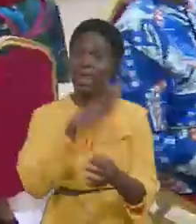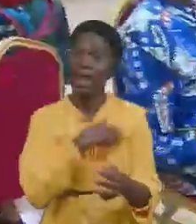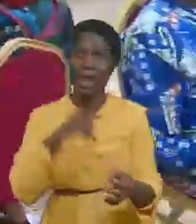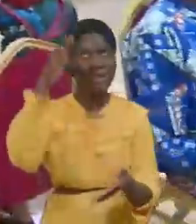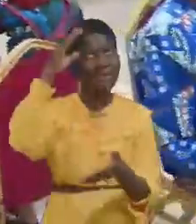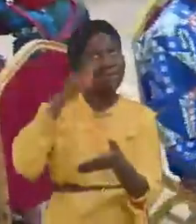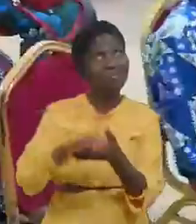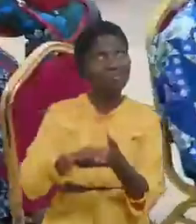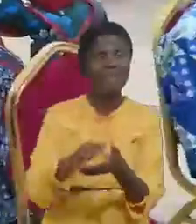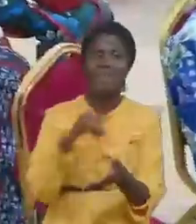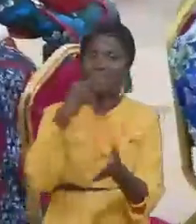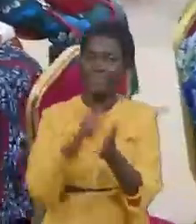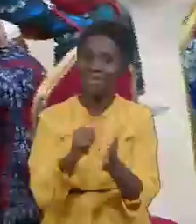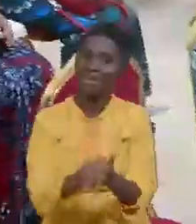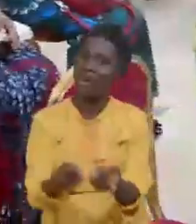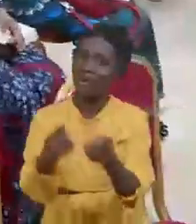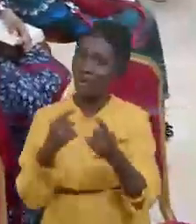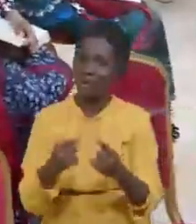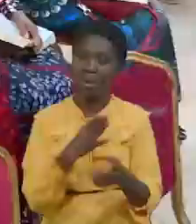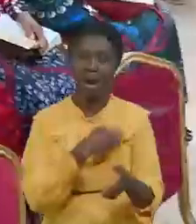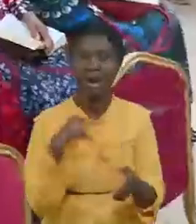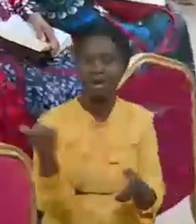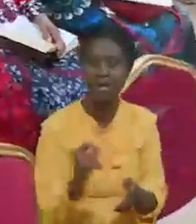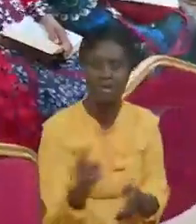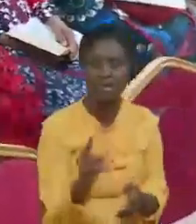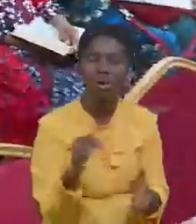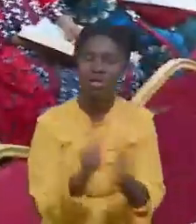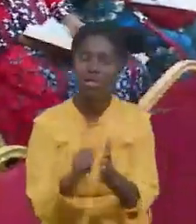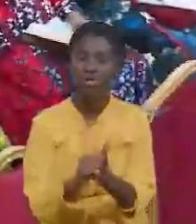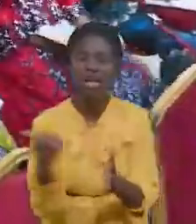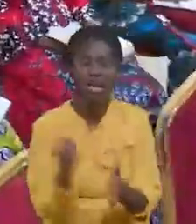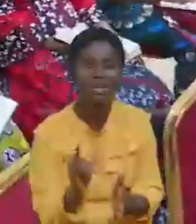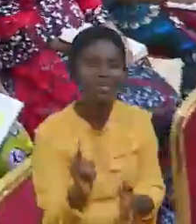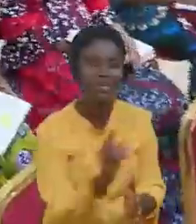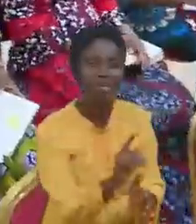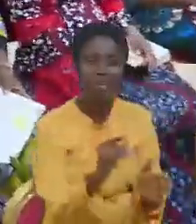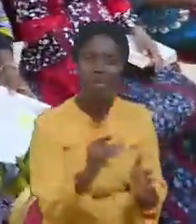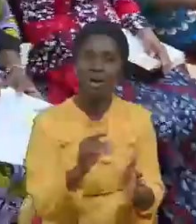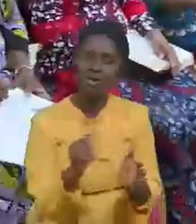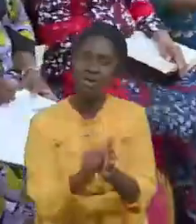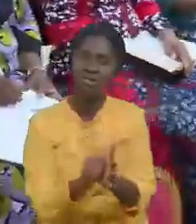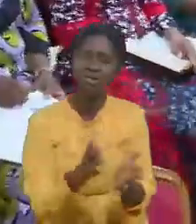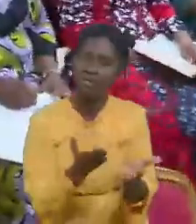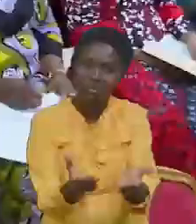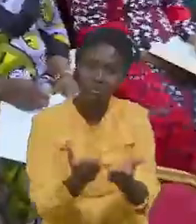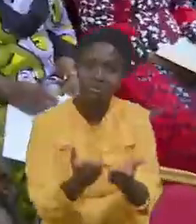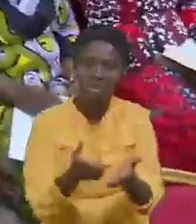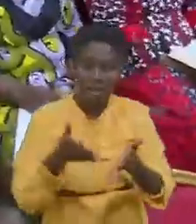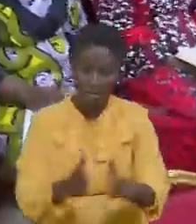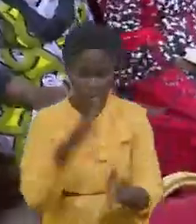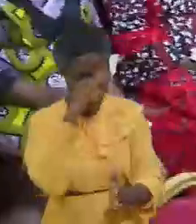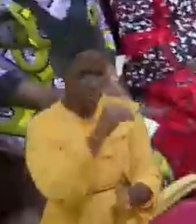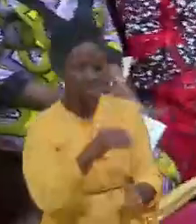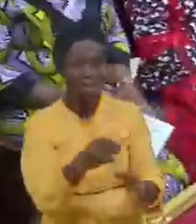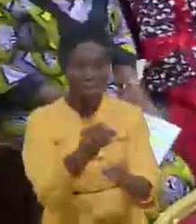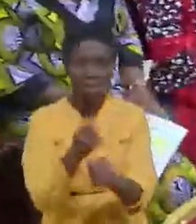come. And whosoever will, let him take the water of life. You know, it's not the water from